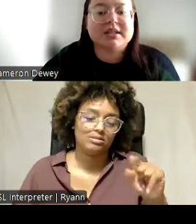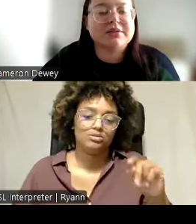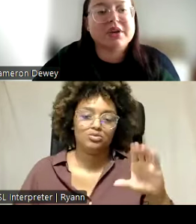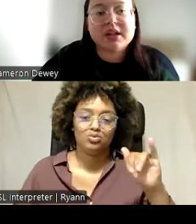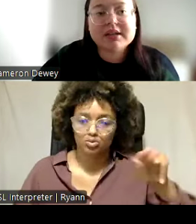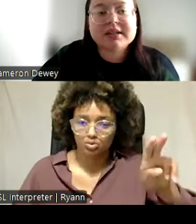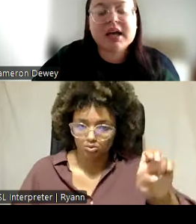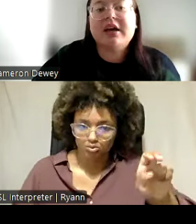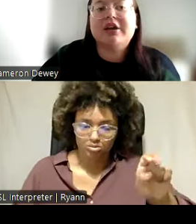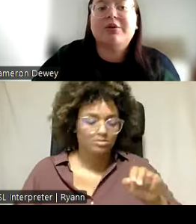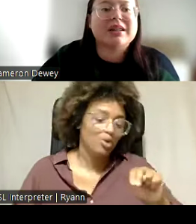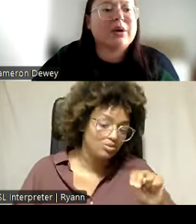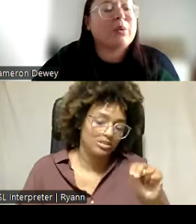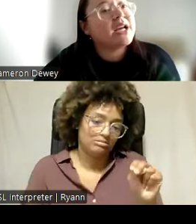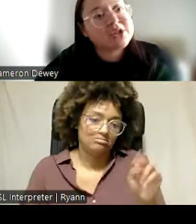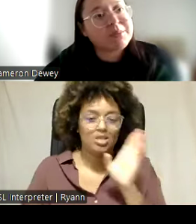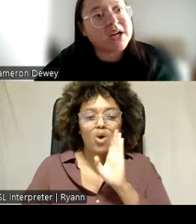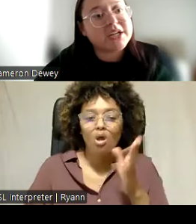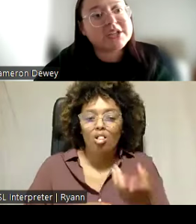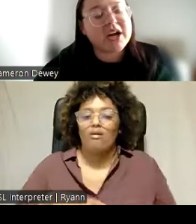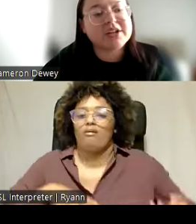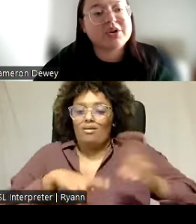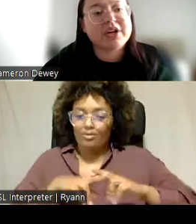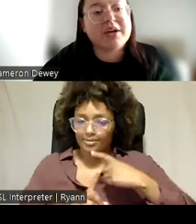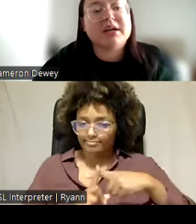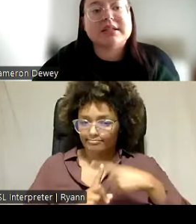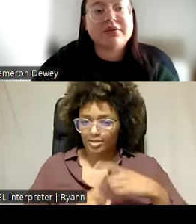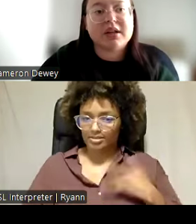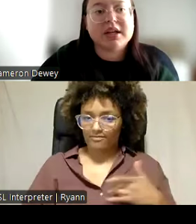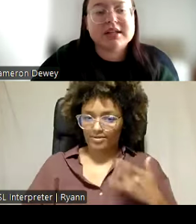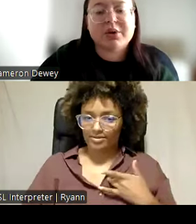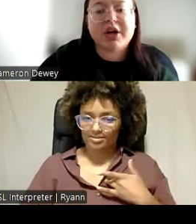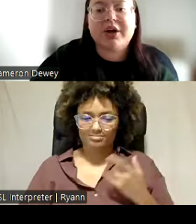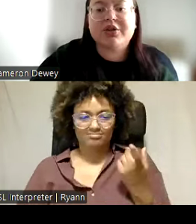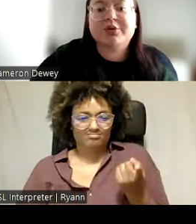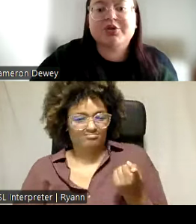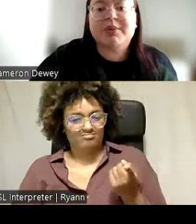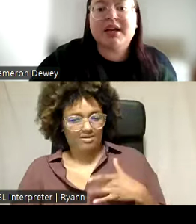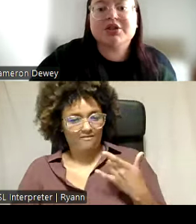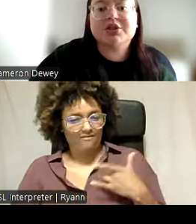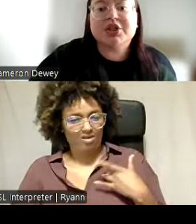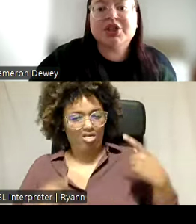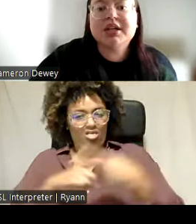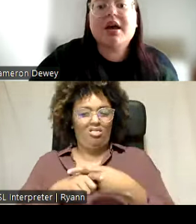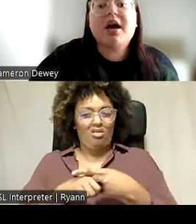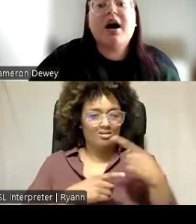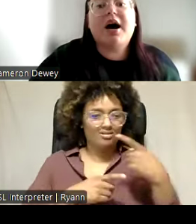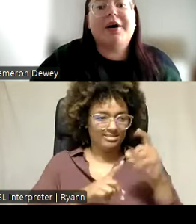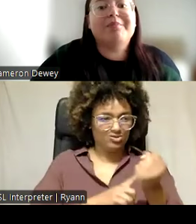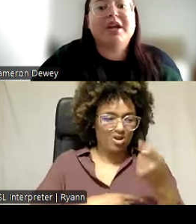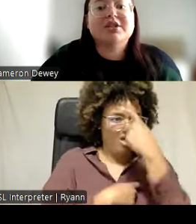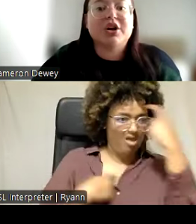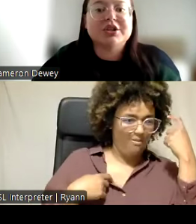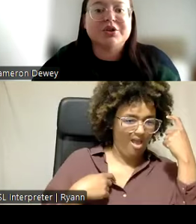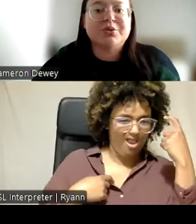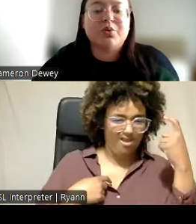increase positive feelings. You may think, why is our body trying to create positive feelings if we're going through a traumatic situation?